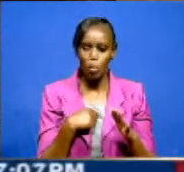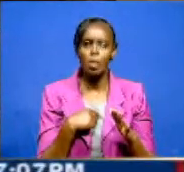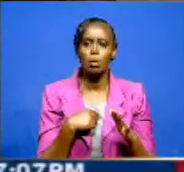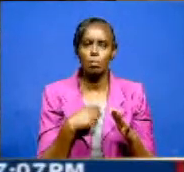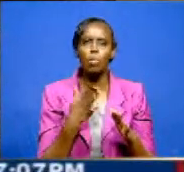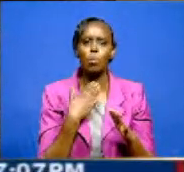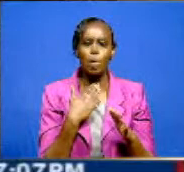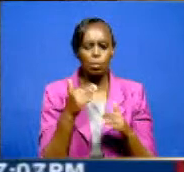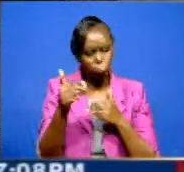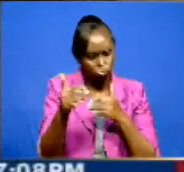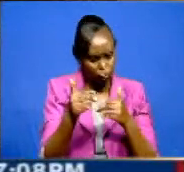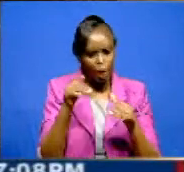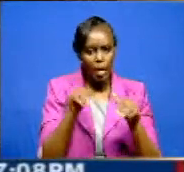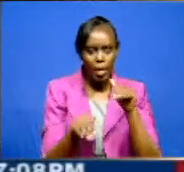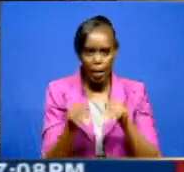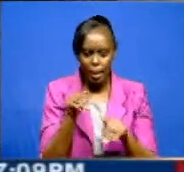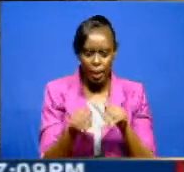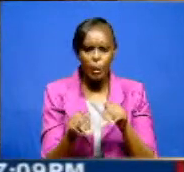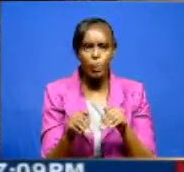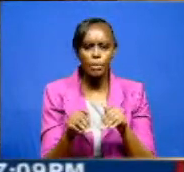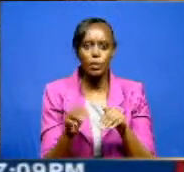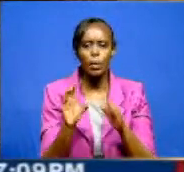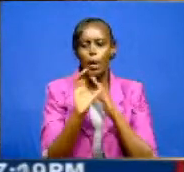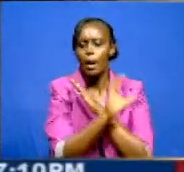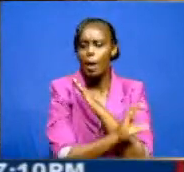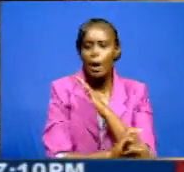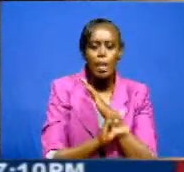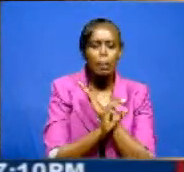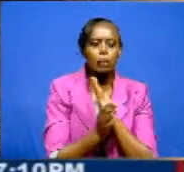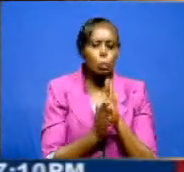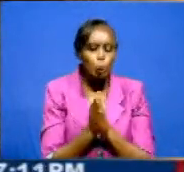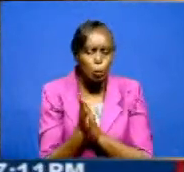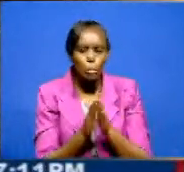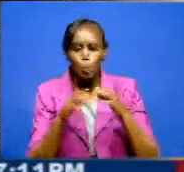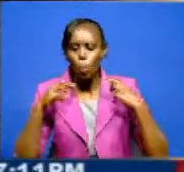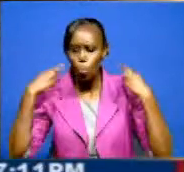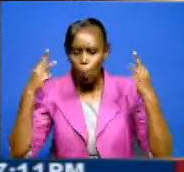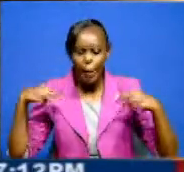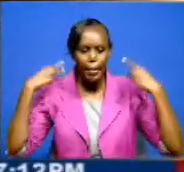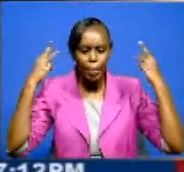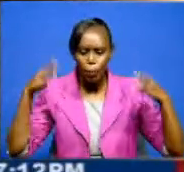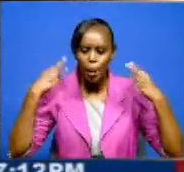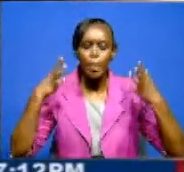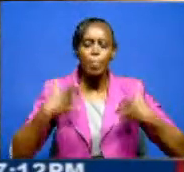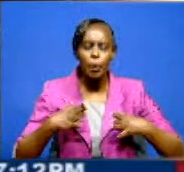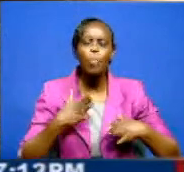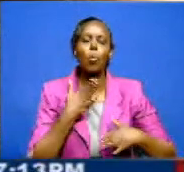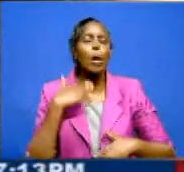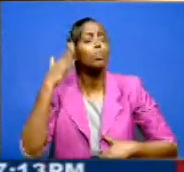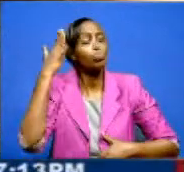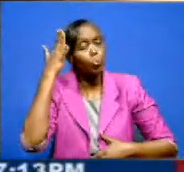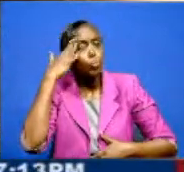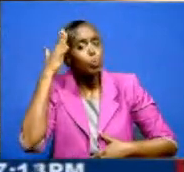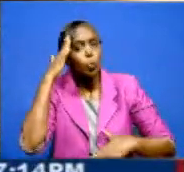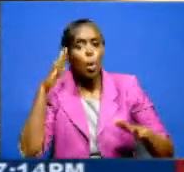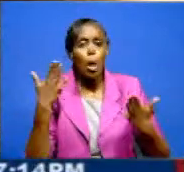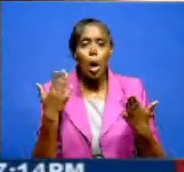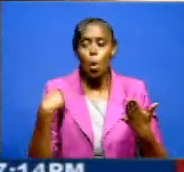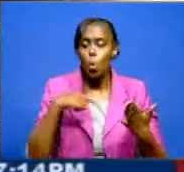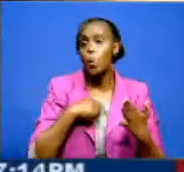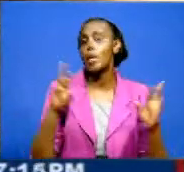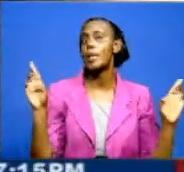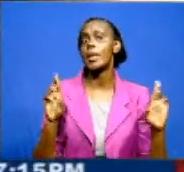to elections, the country will start getting very anxious. And people want to know how prepared we